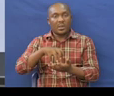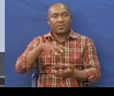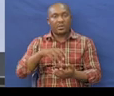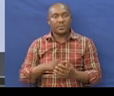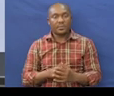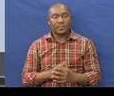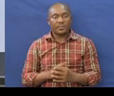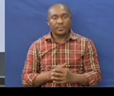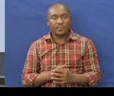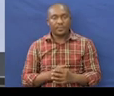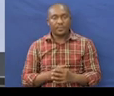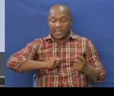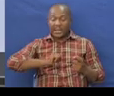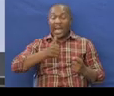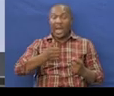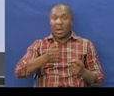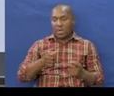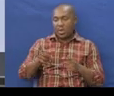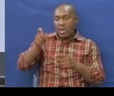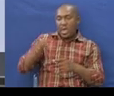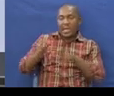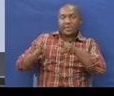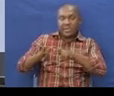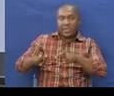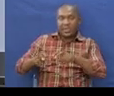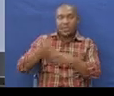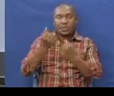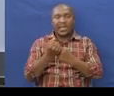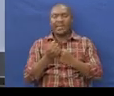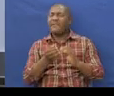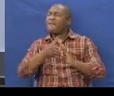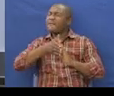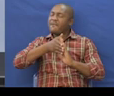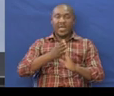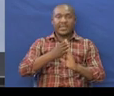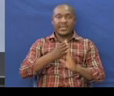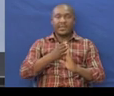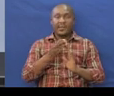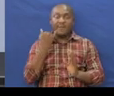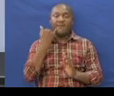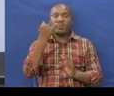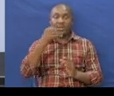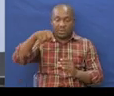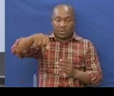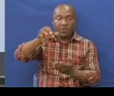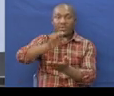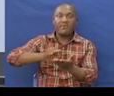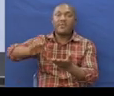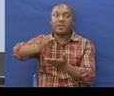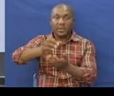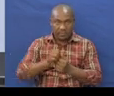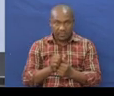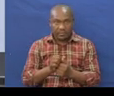we say, it allows researchers to gain first-hand experience. You know, if you go by yourself in the field, we are pretty